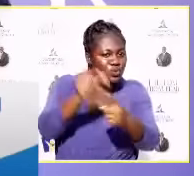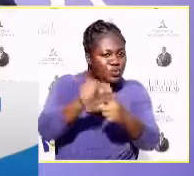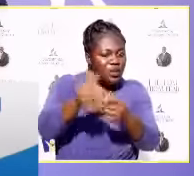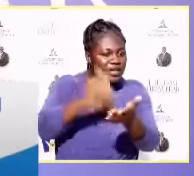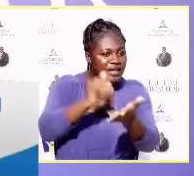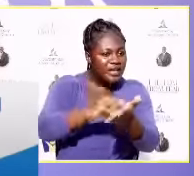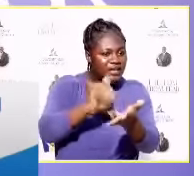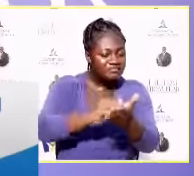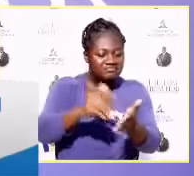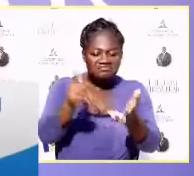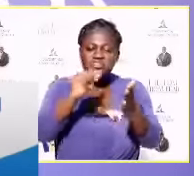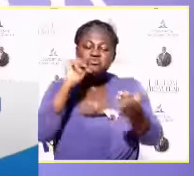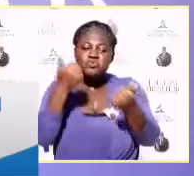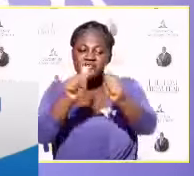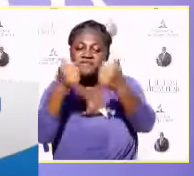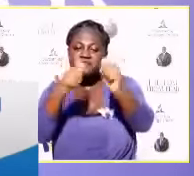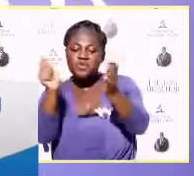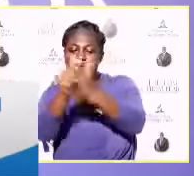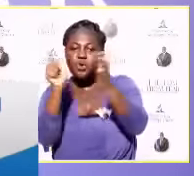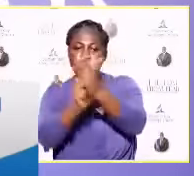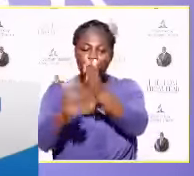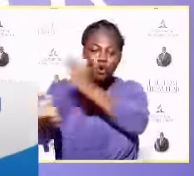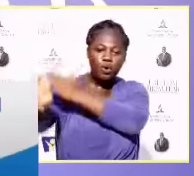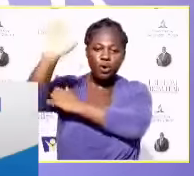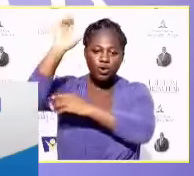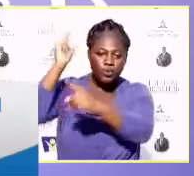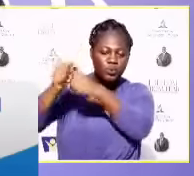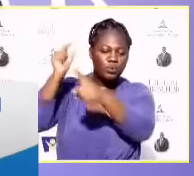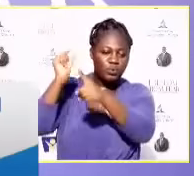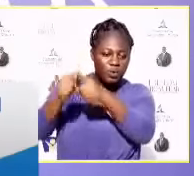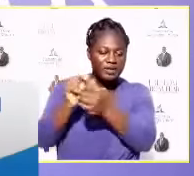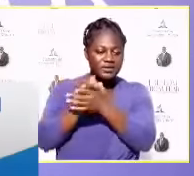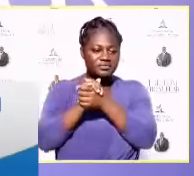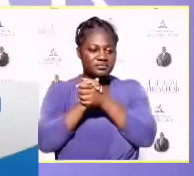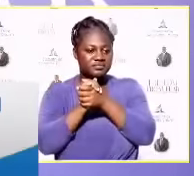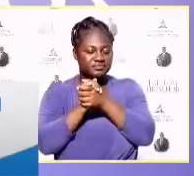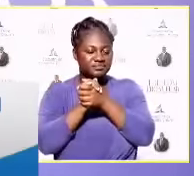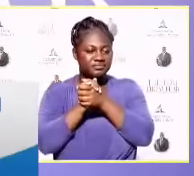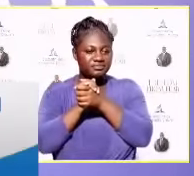Lawlessness. What's the condition now? Lawlessness.